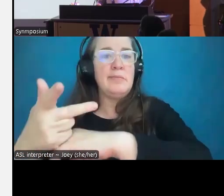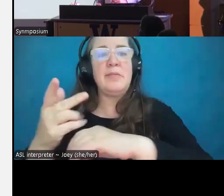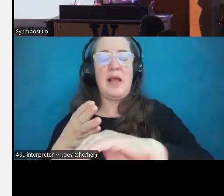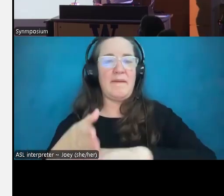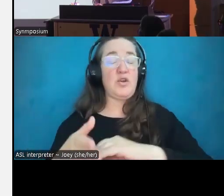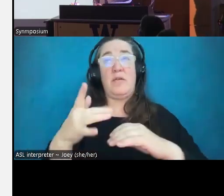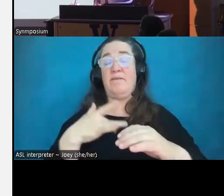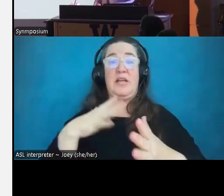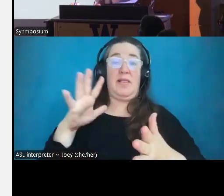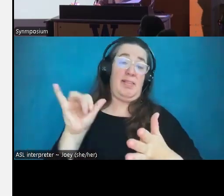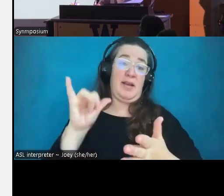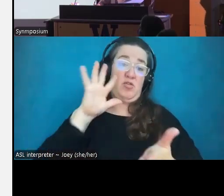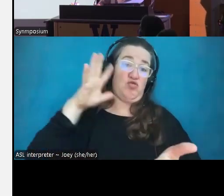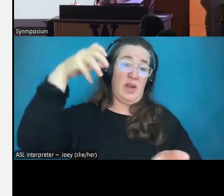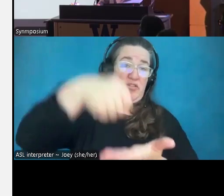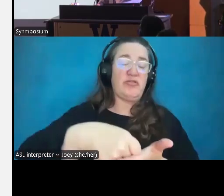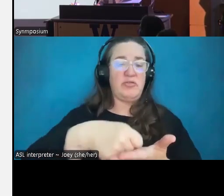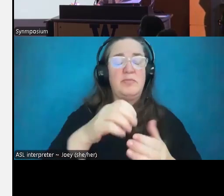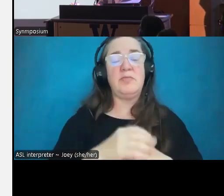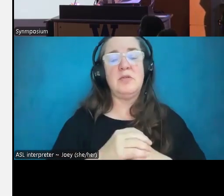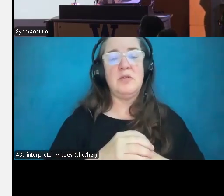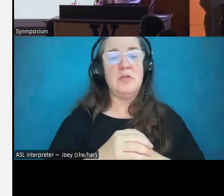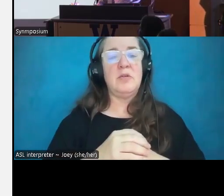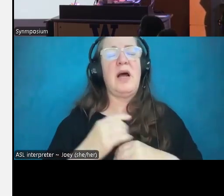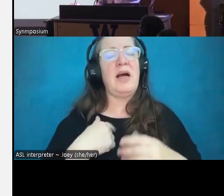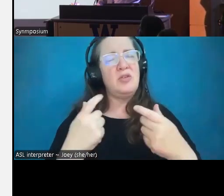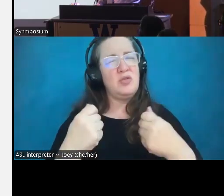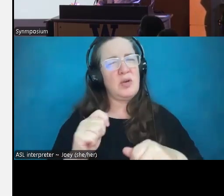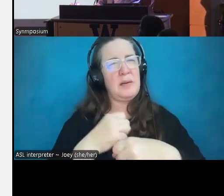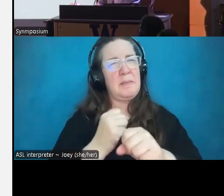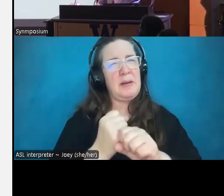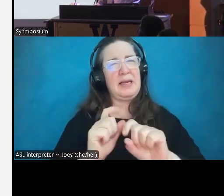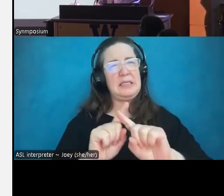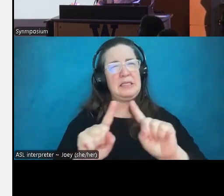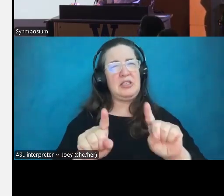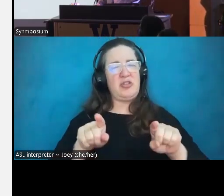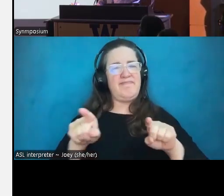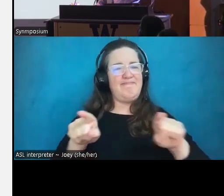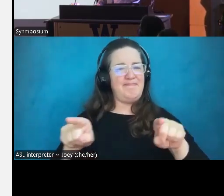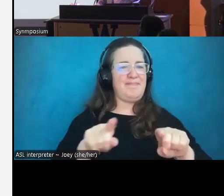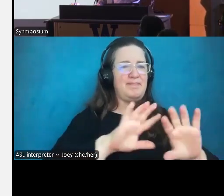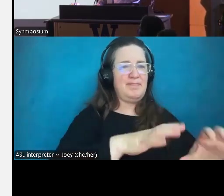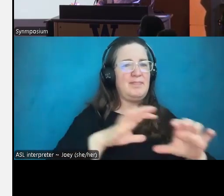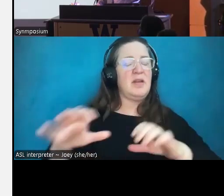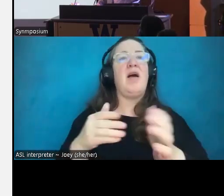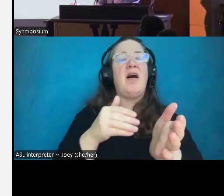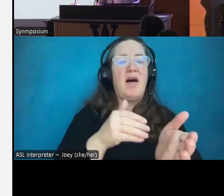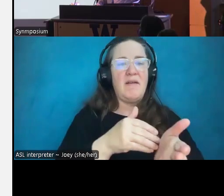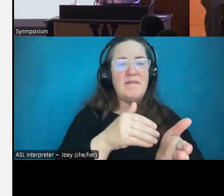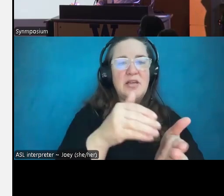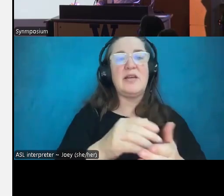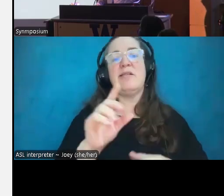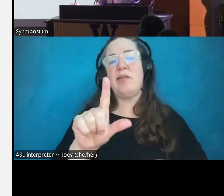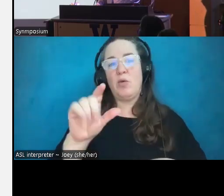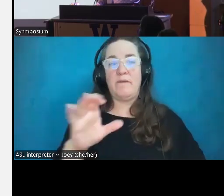So what should you be thinking of? I guess I try to make a distinction. A lot of long COVID patients have chest pain and heart